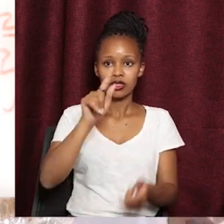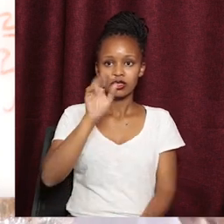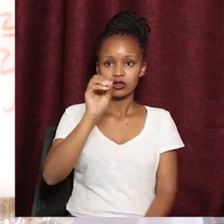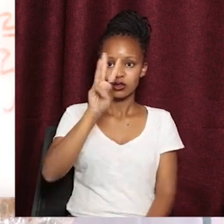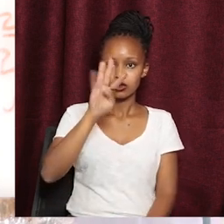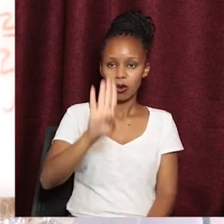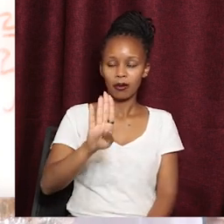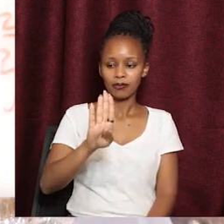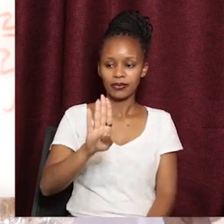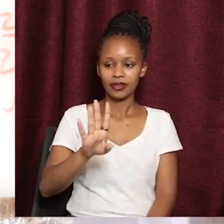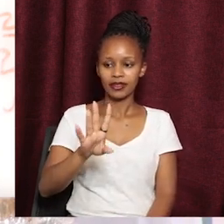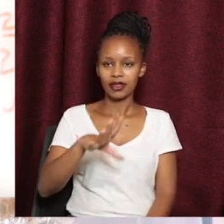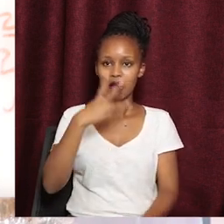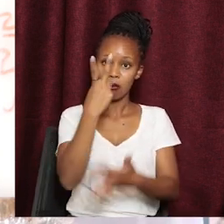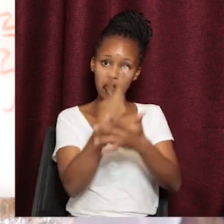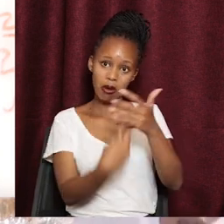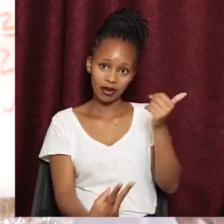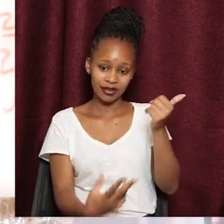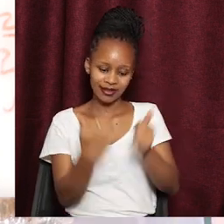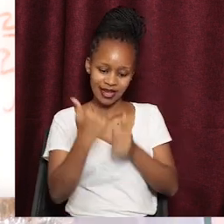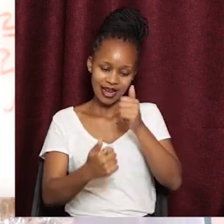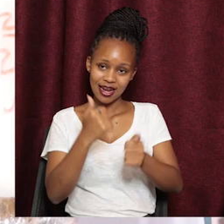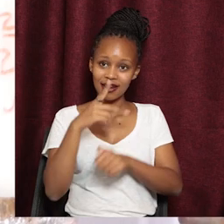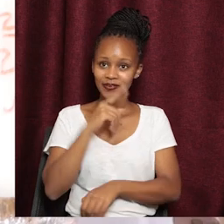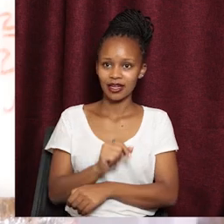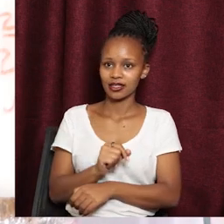tomb. They both ran,